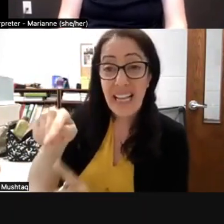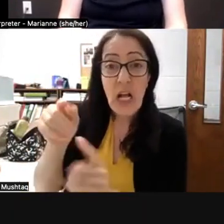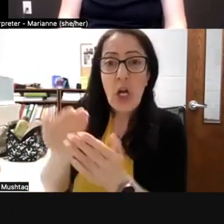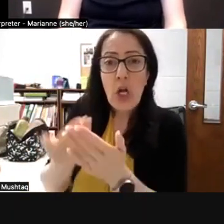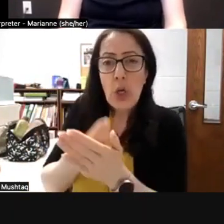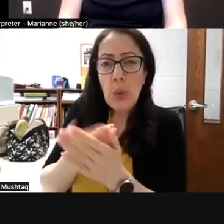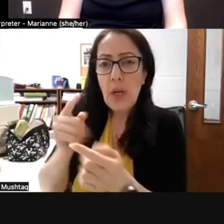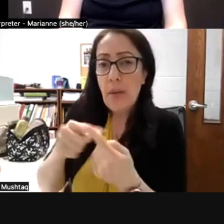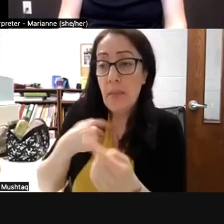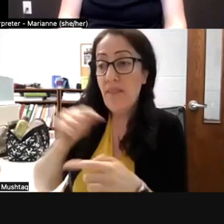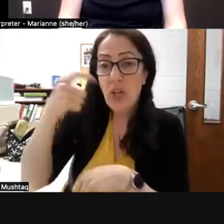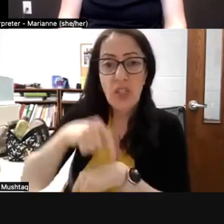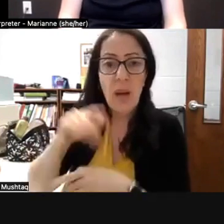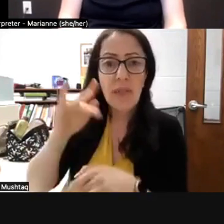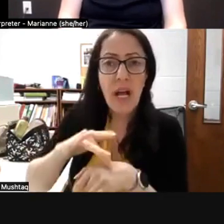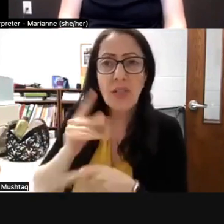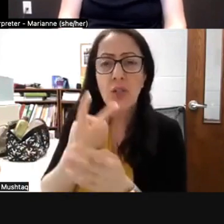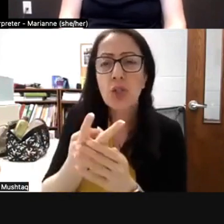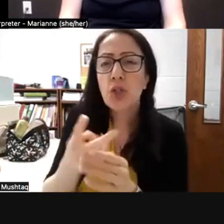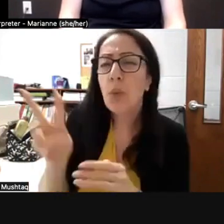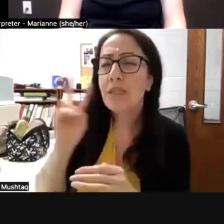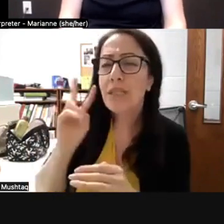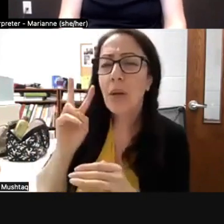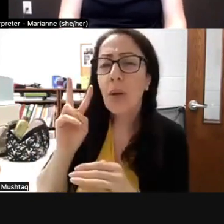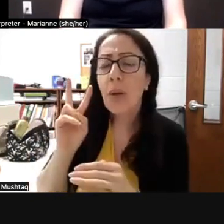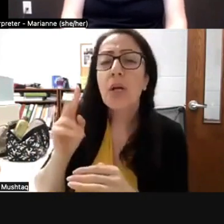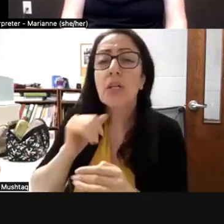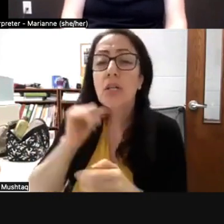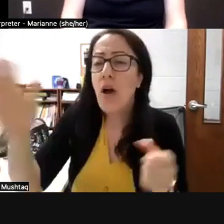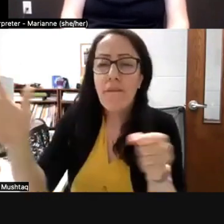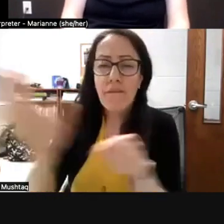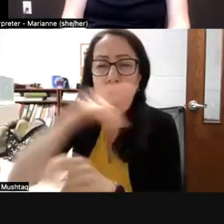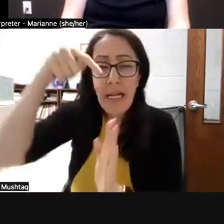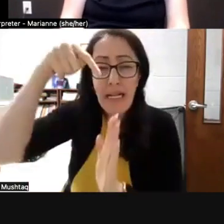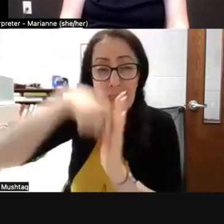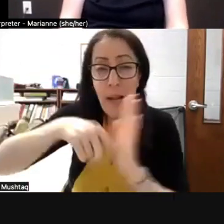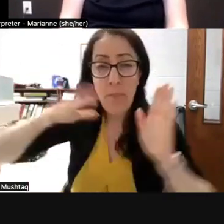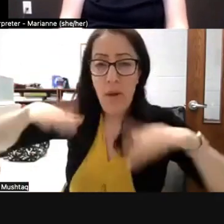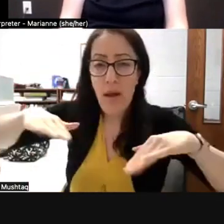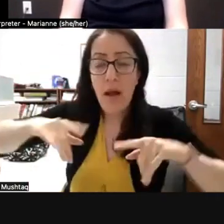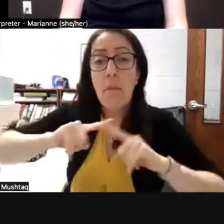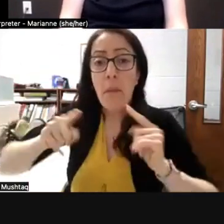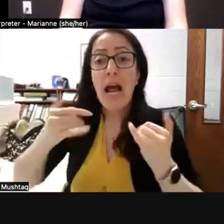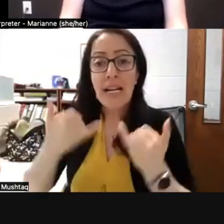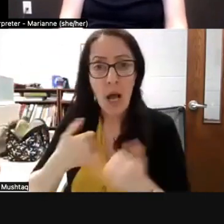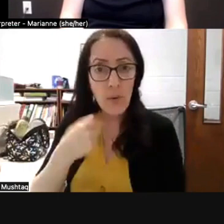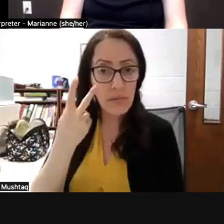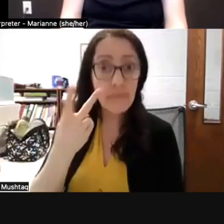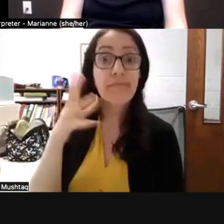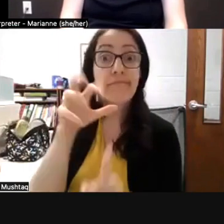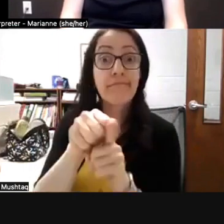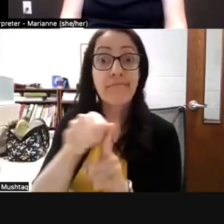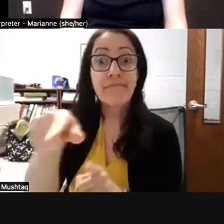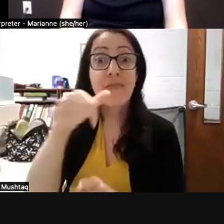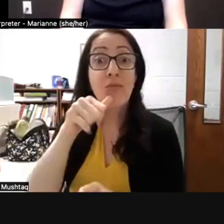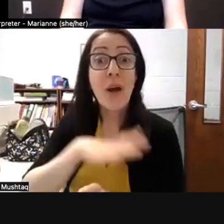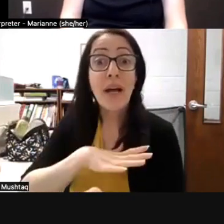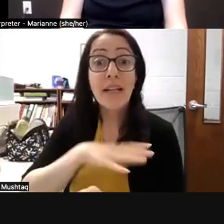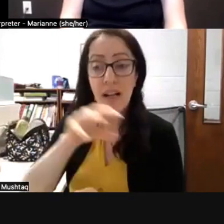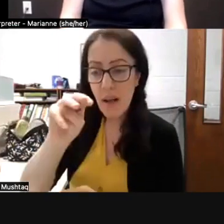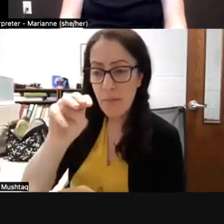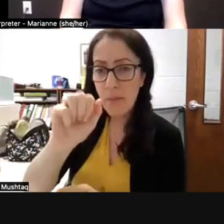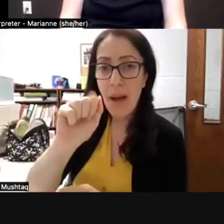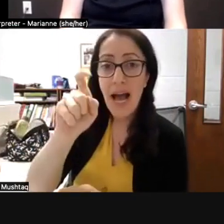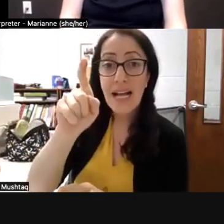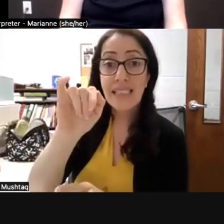bit with Canva. It's new to me. I started with it about 2 weeks ago. I haven't really dug deep into